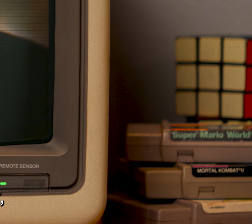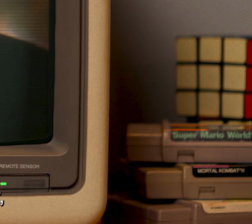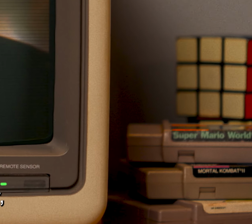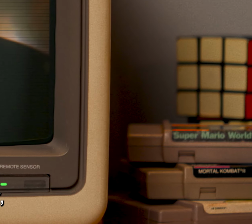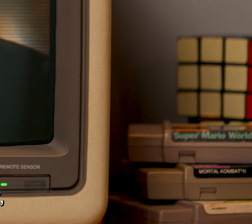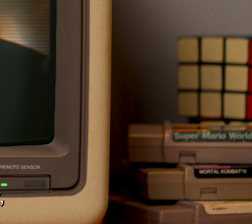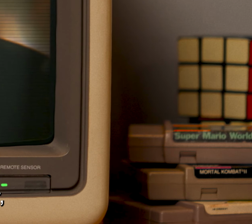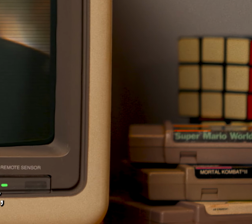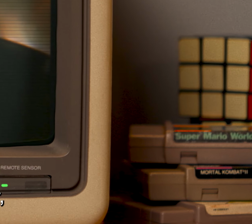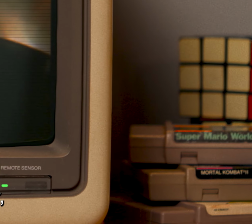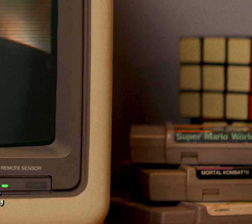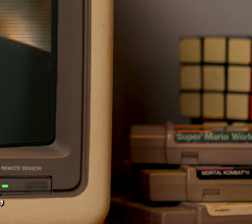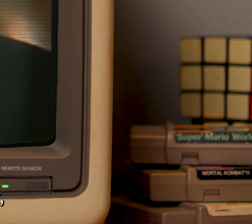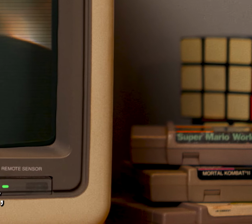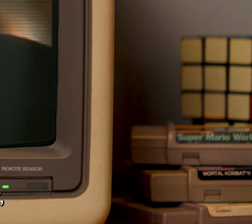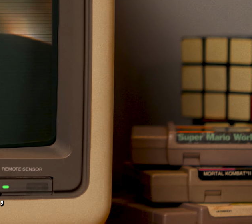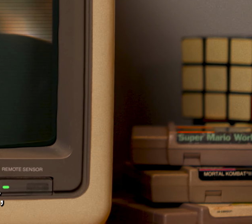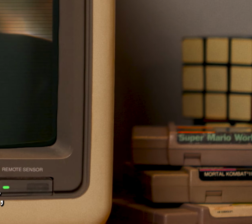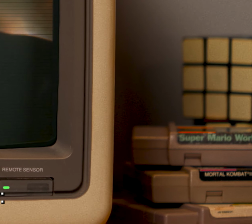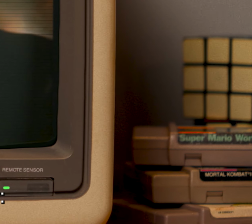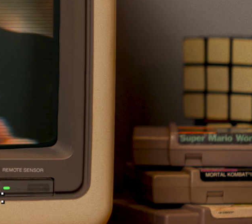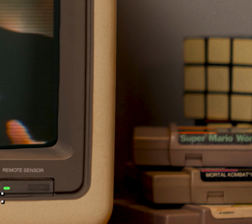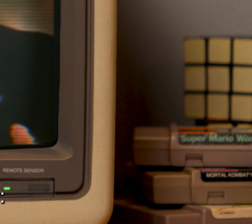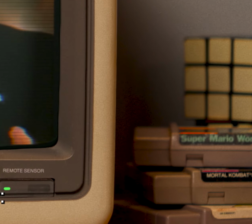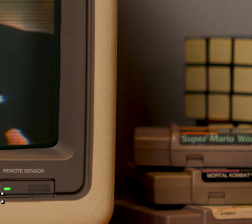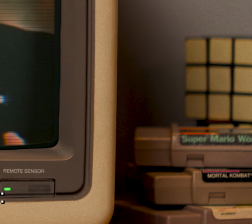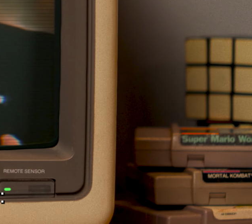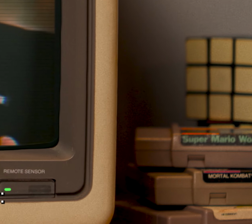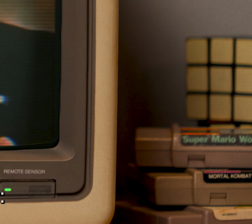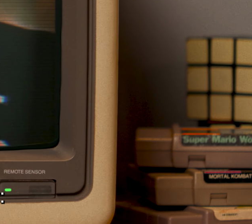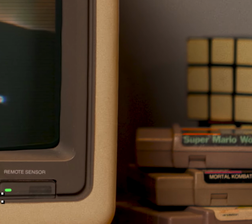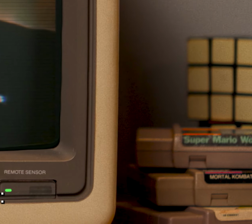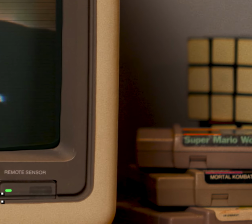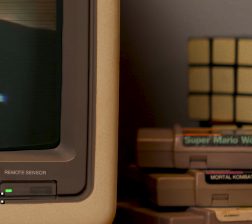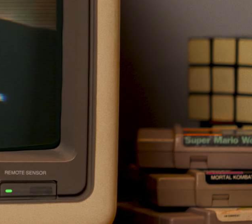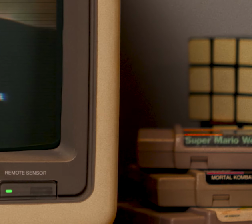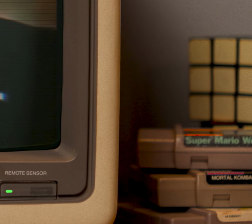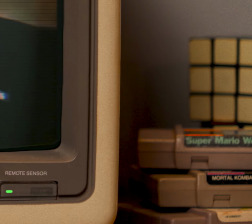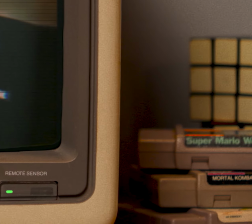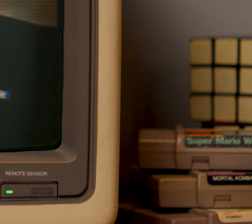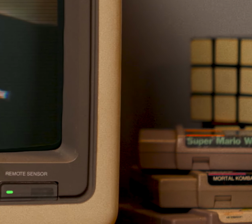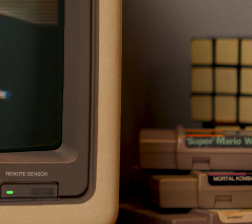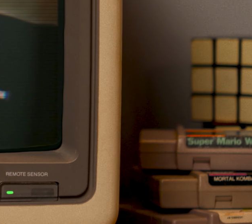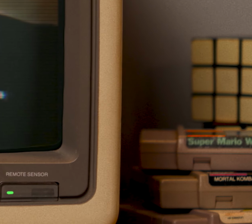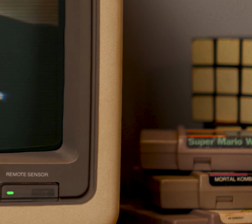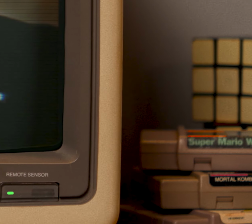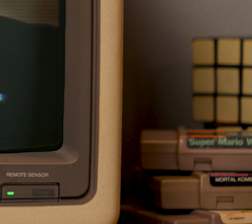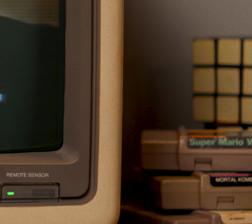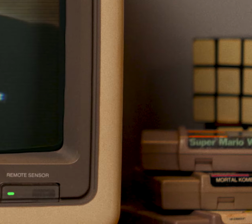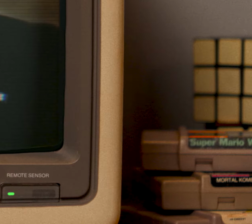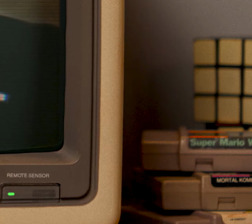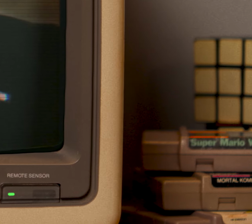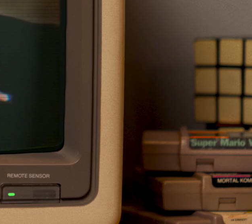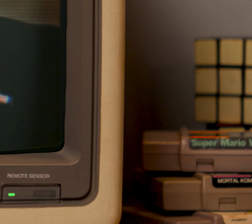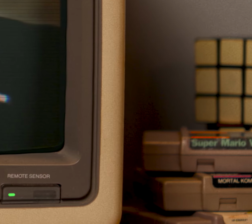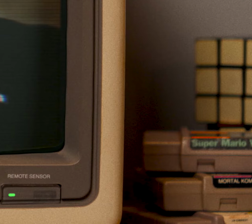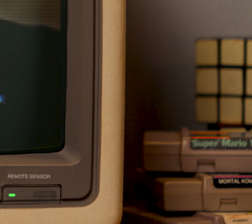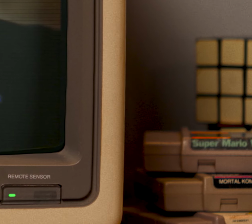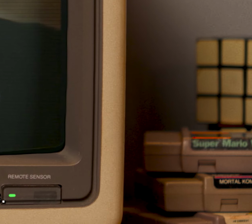nation, in every region, now has a decision to make. Either you are with